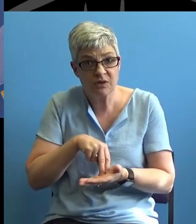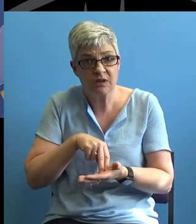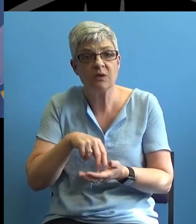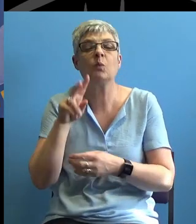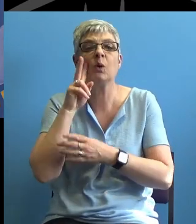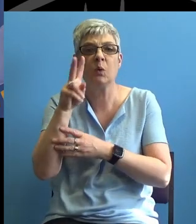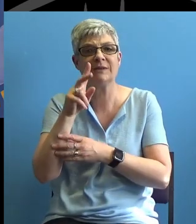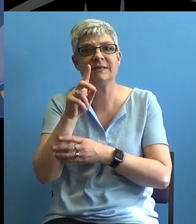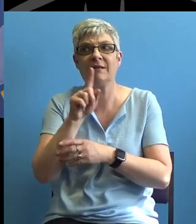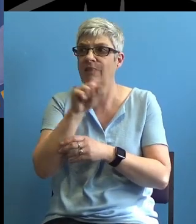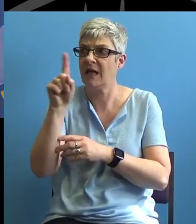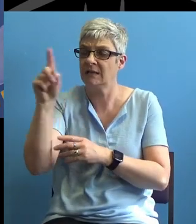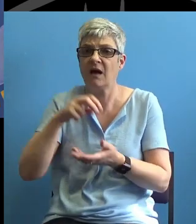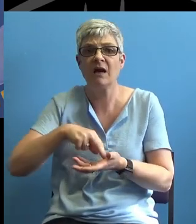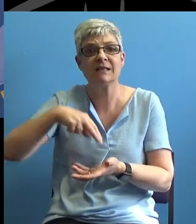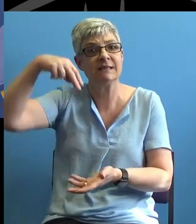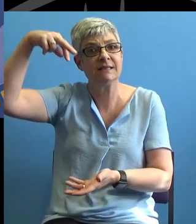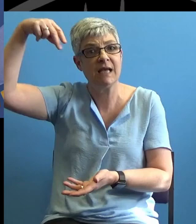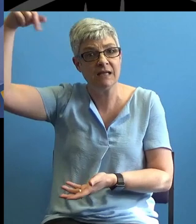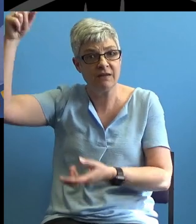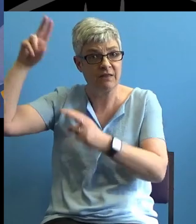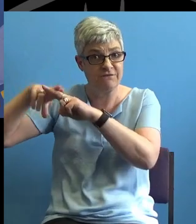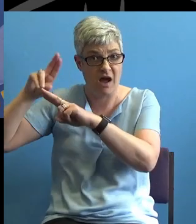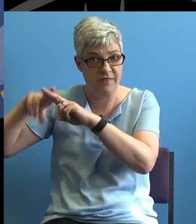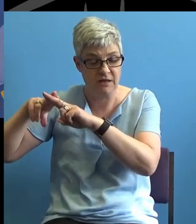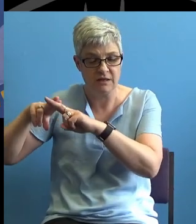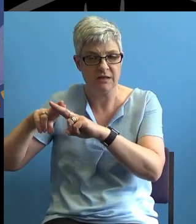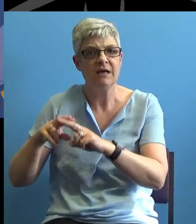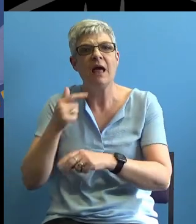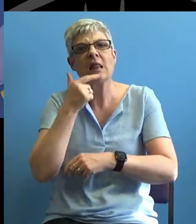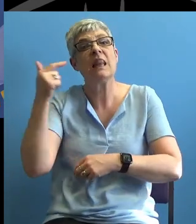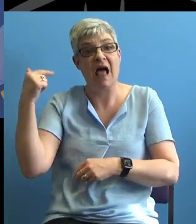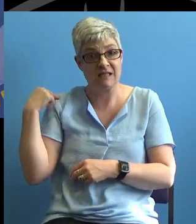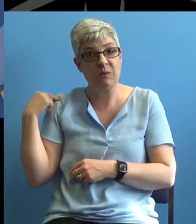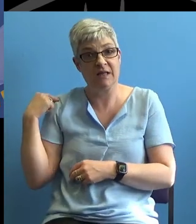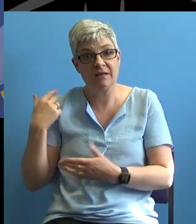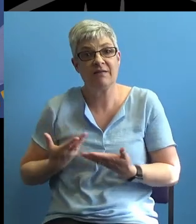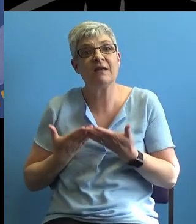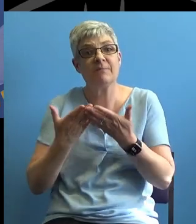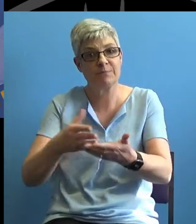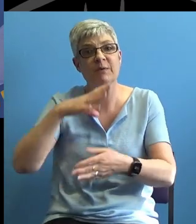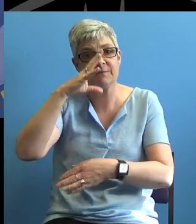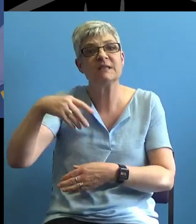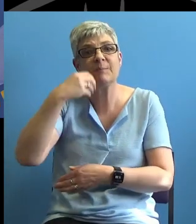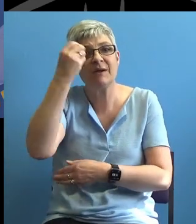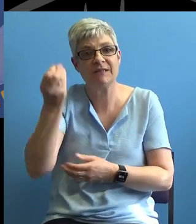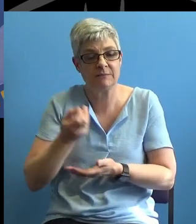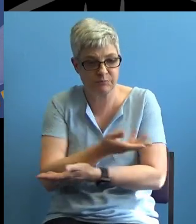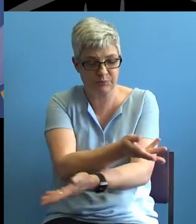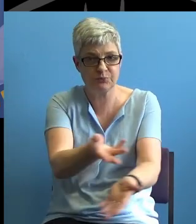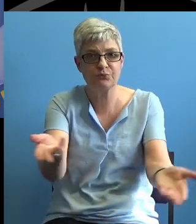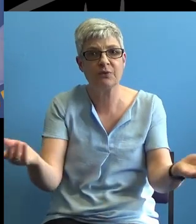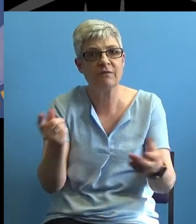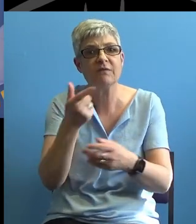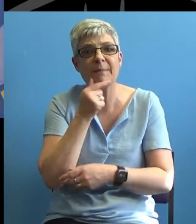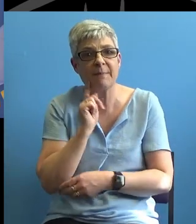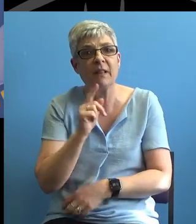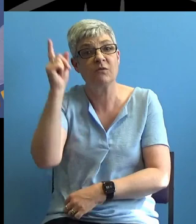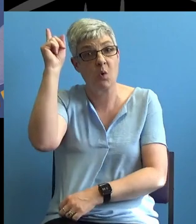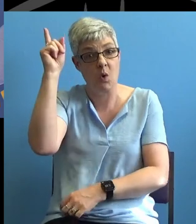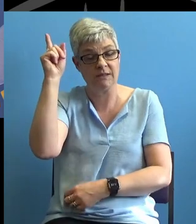that he later ascended to the Father, then last week at the gift of the Holy Spirit given to the people of God. And